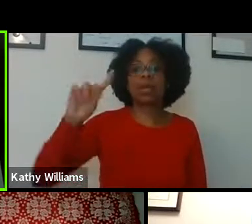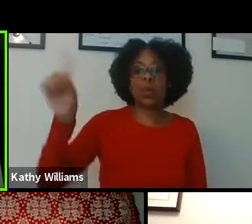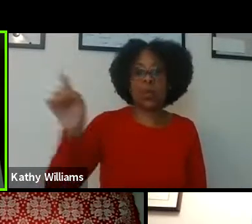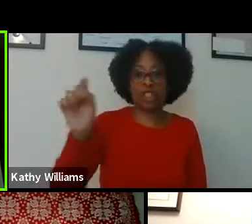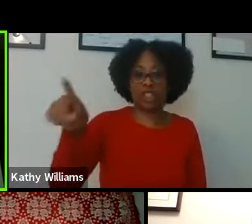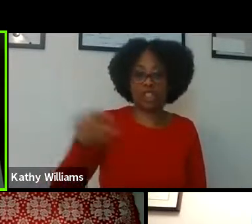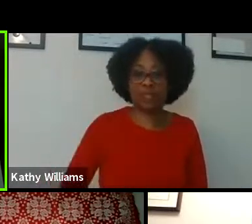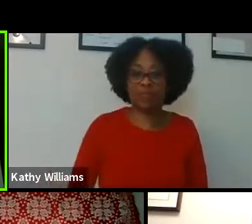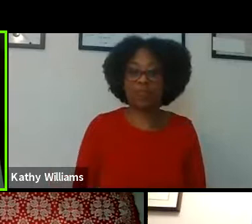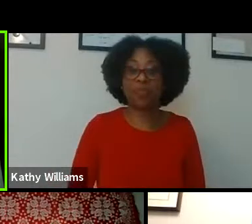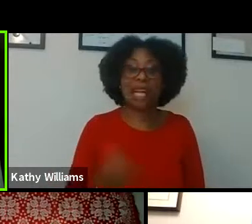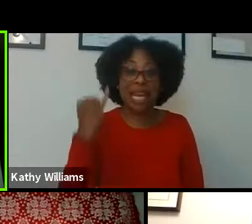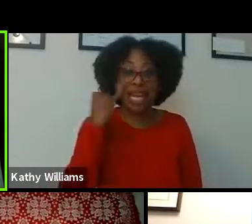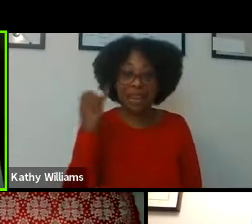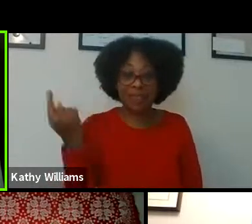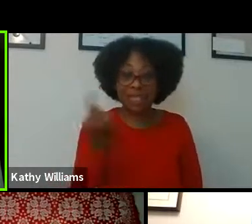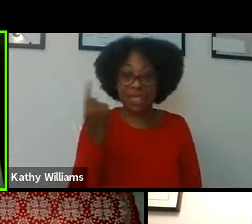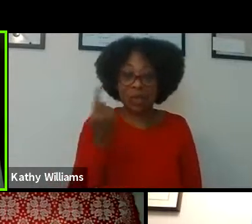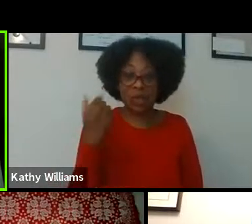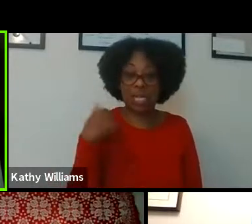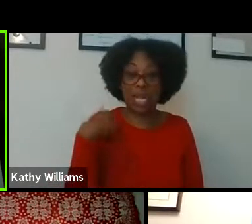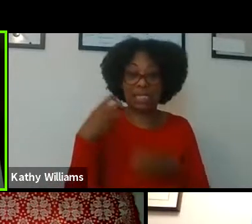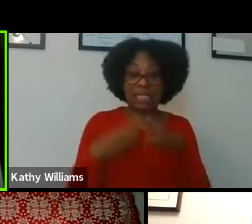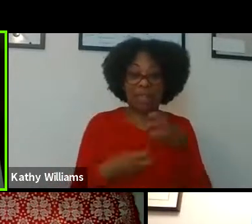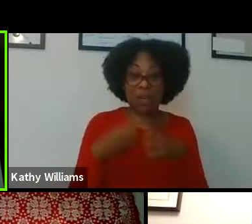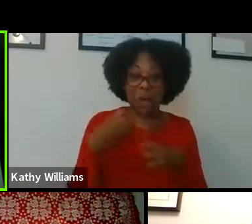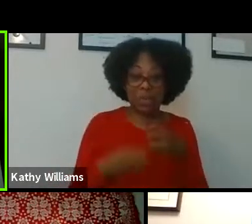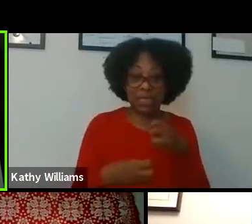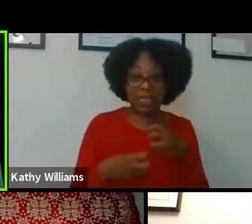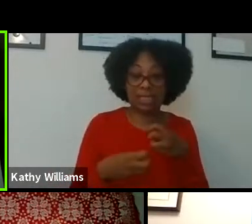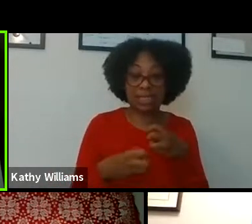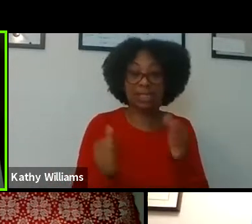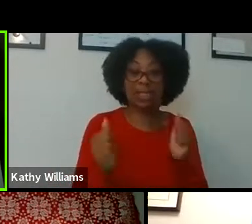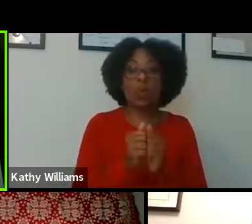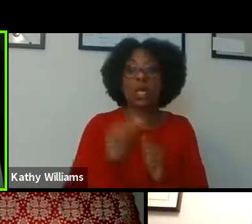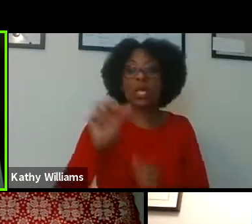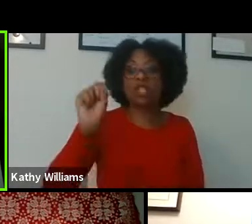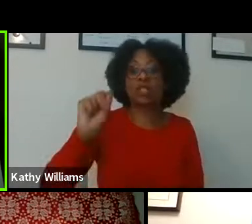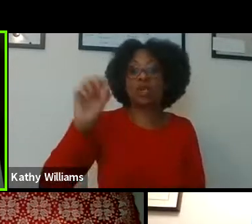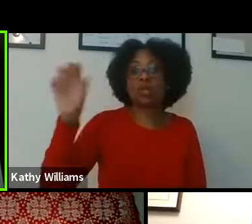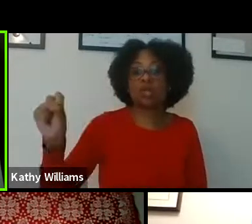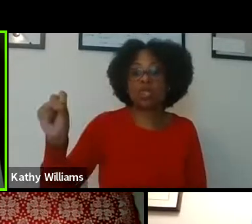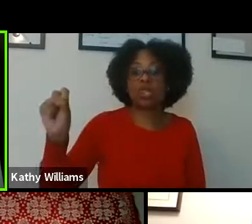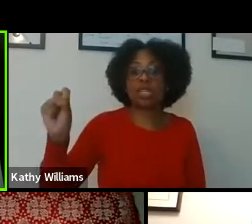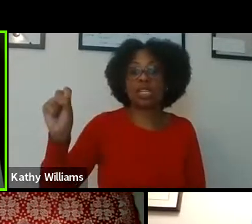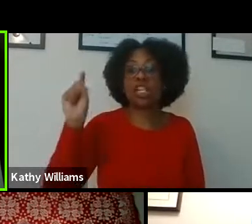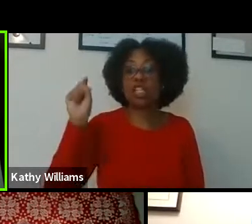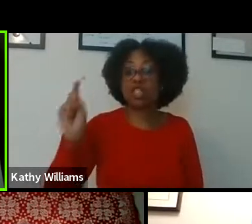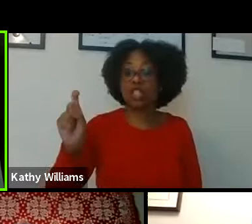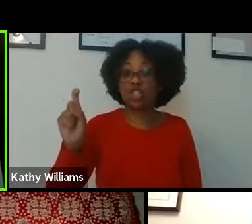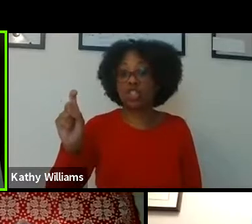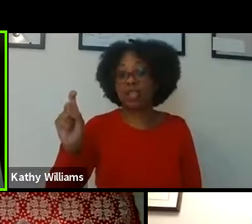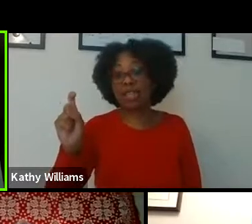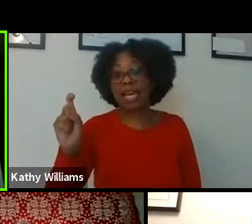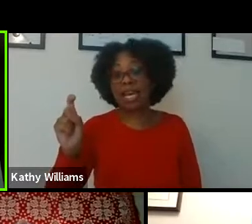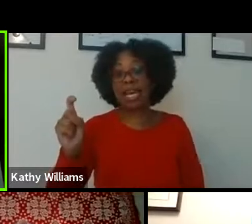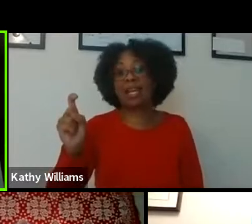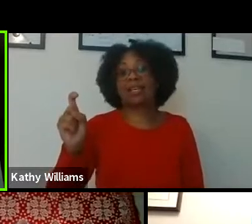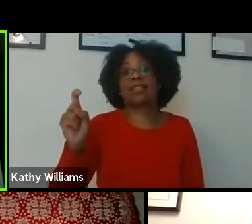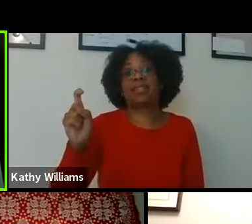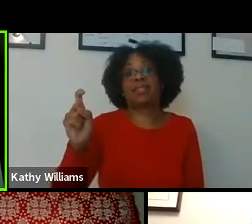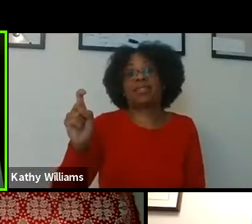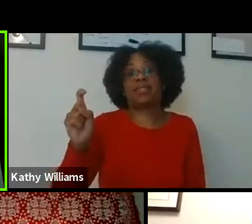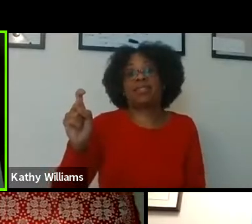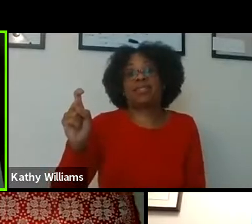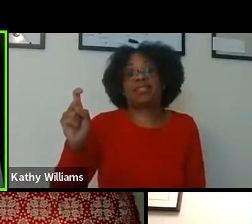when someone has difficulty with their Social Security, should they exhaust all